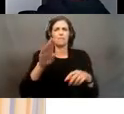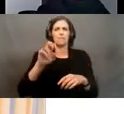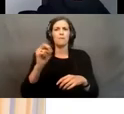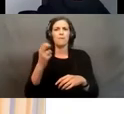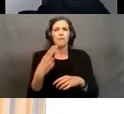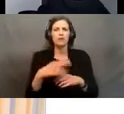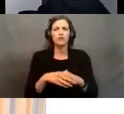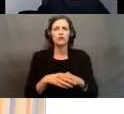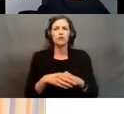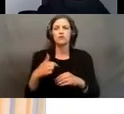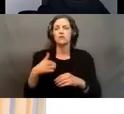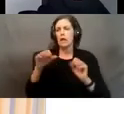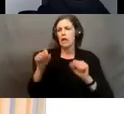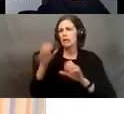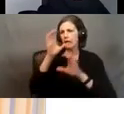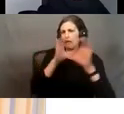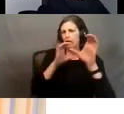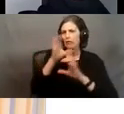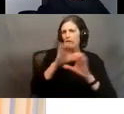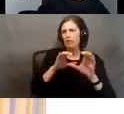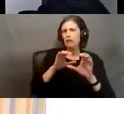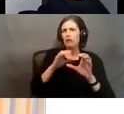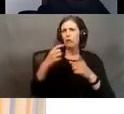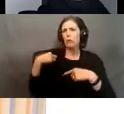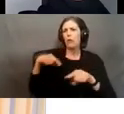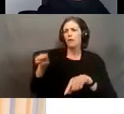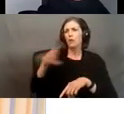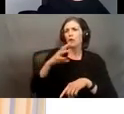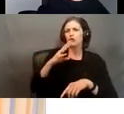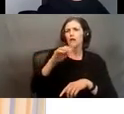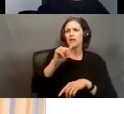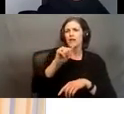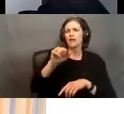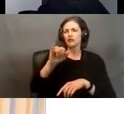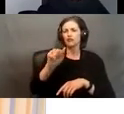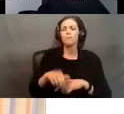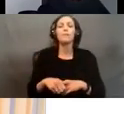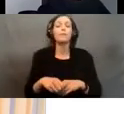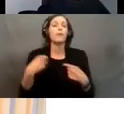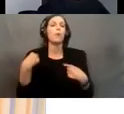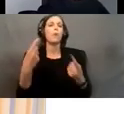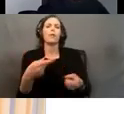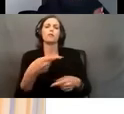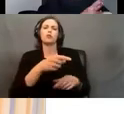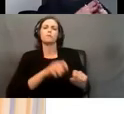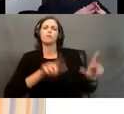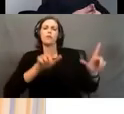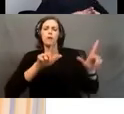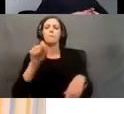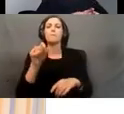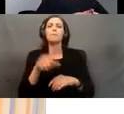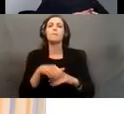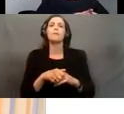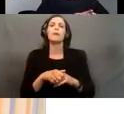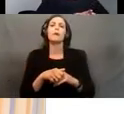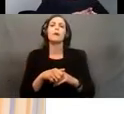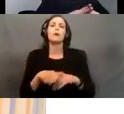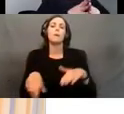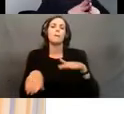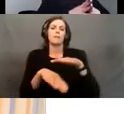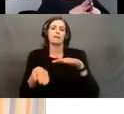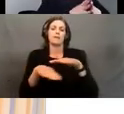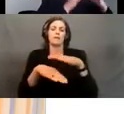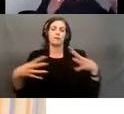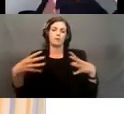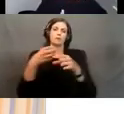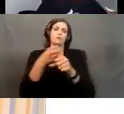I can look for that while you're speaking, Asia. Well, Rachel pulls that up. Yes, so basically, to summarize,